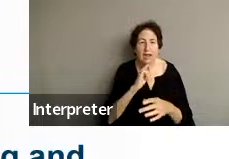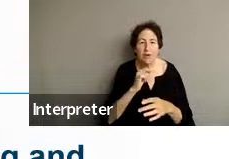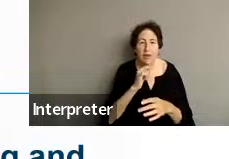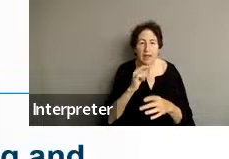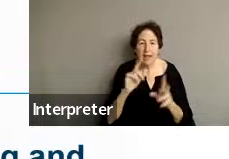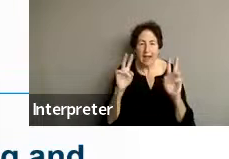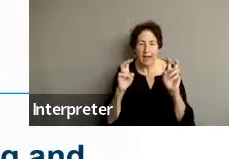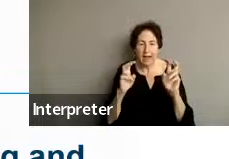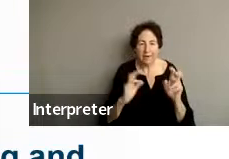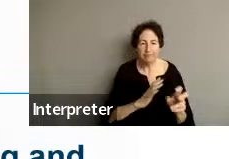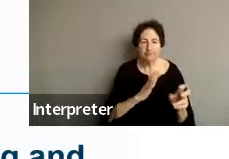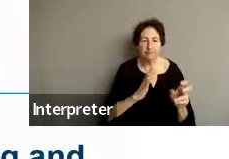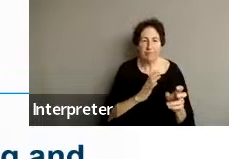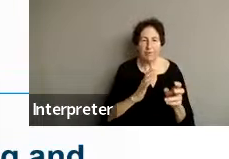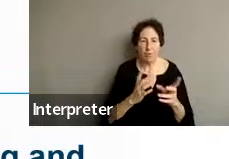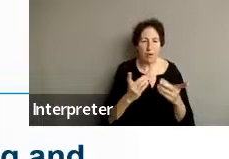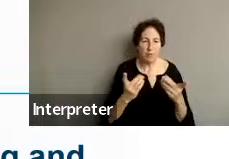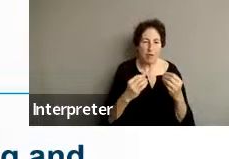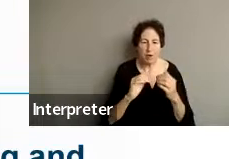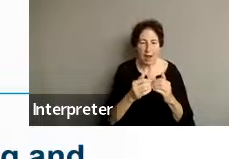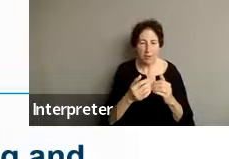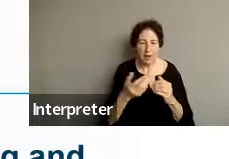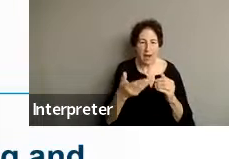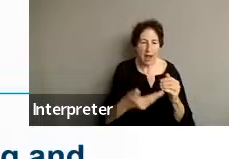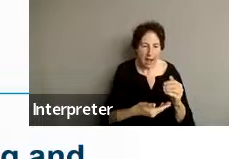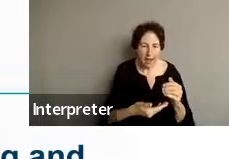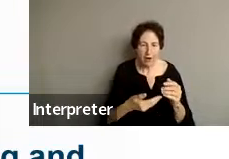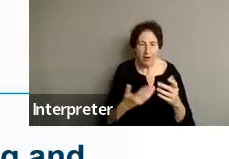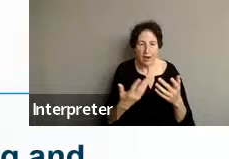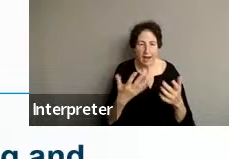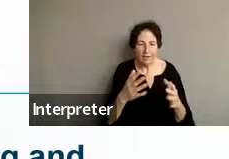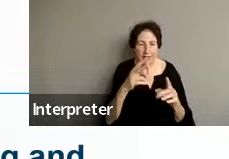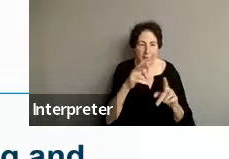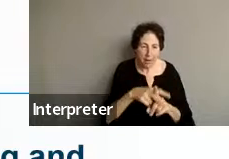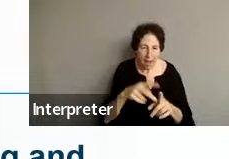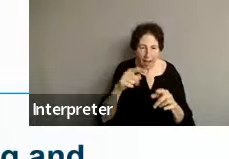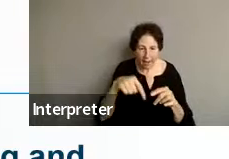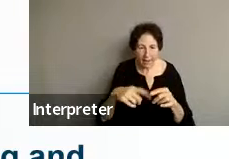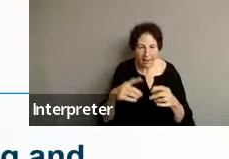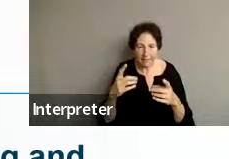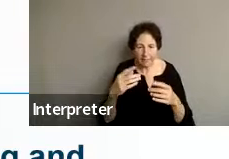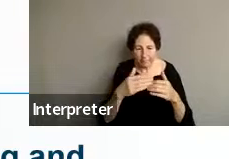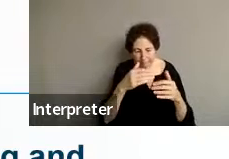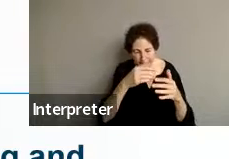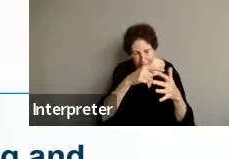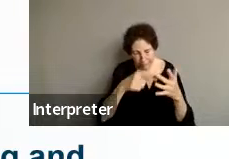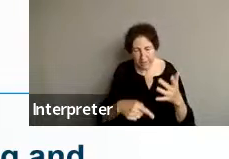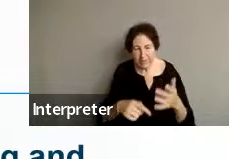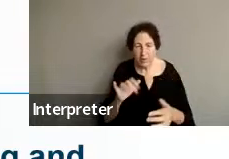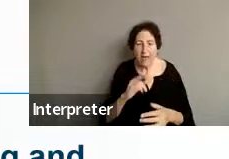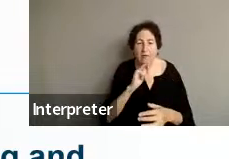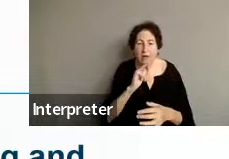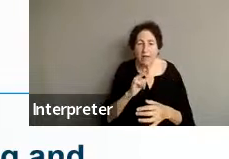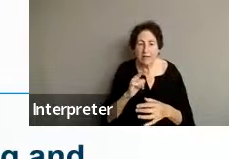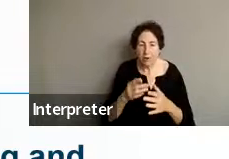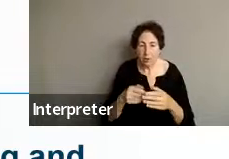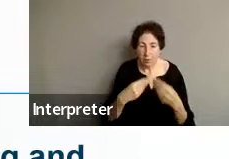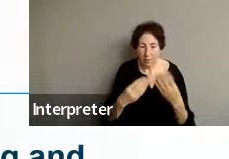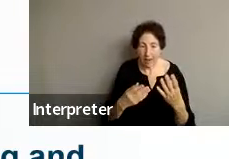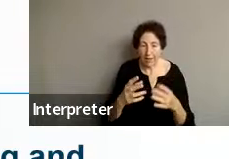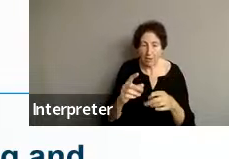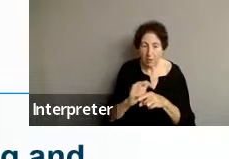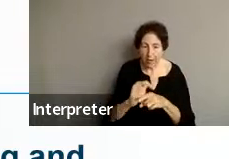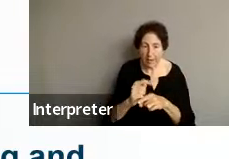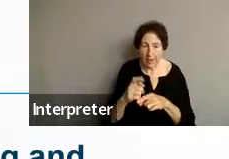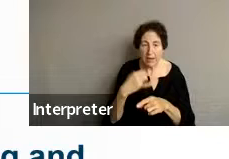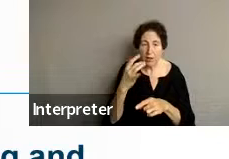formalized process for onboarding. So this role was really charged with providing training, which really looks